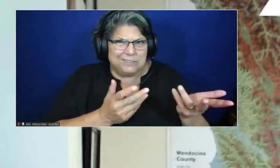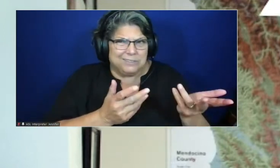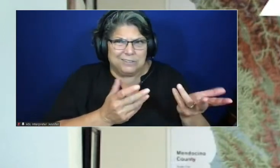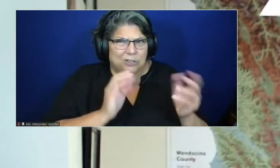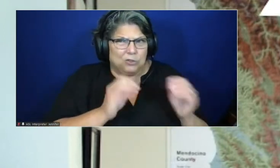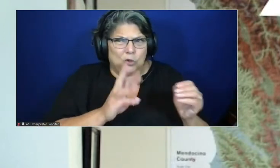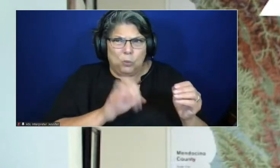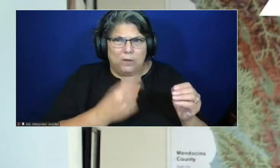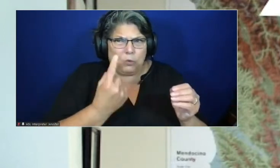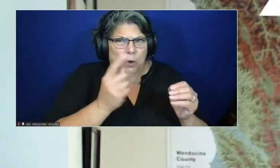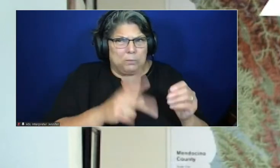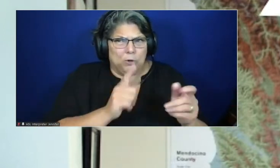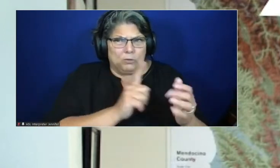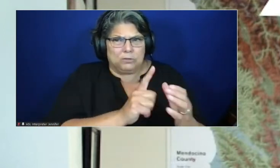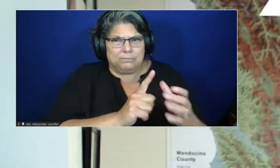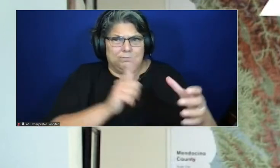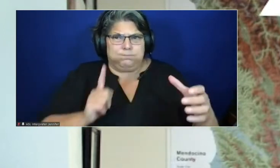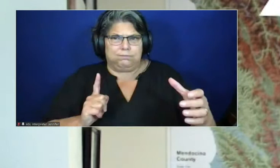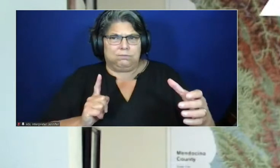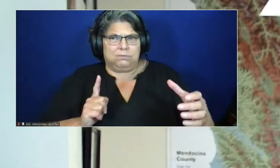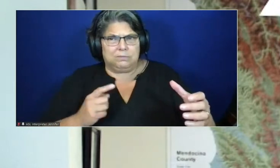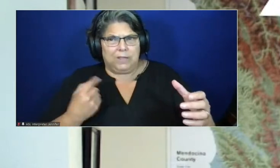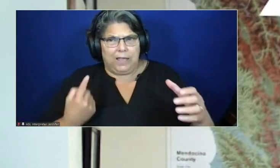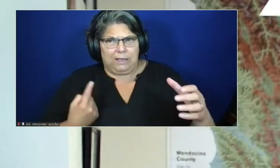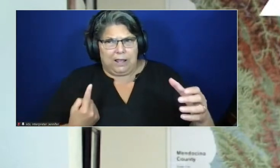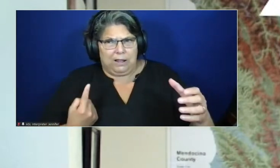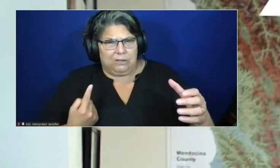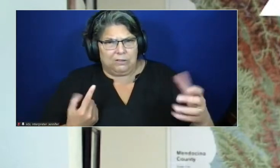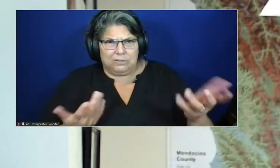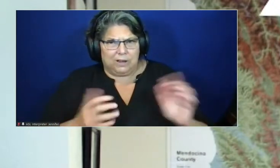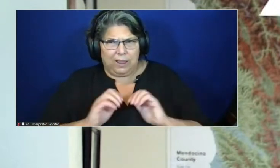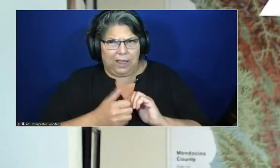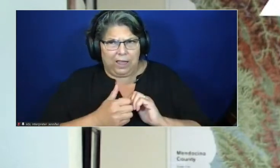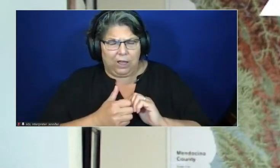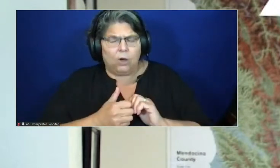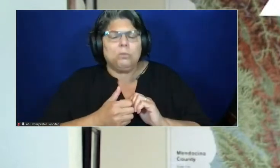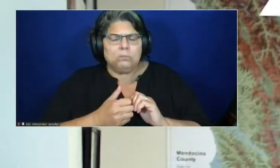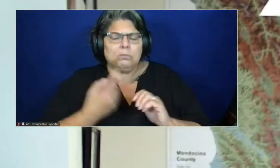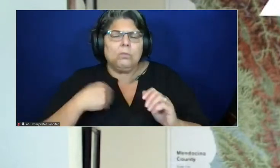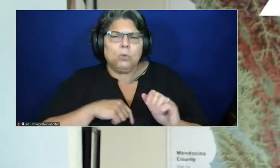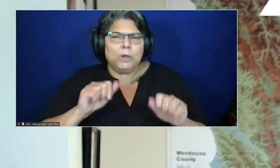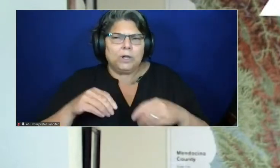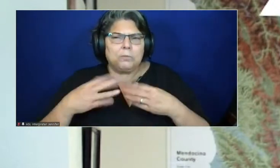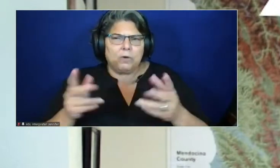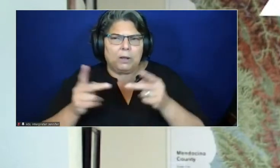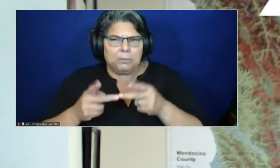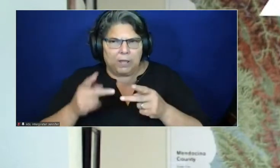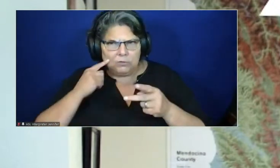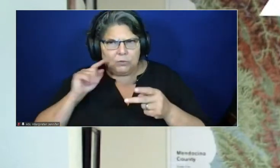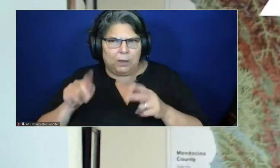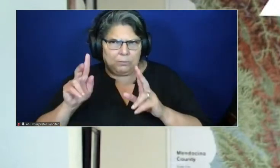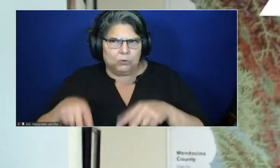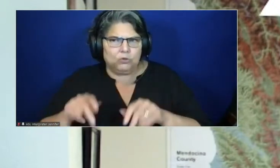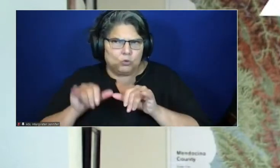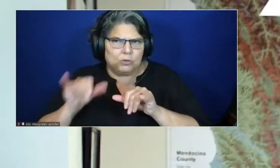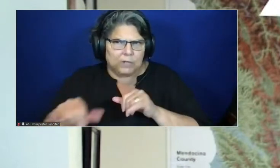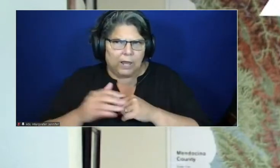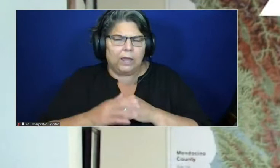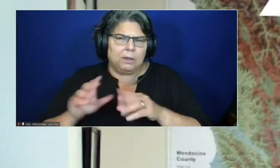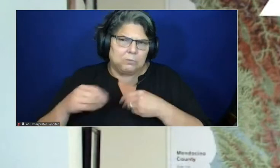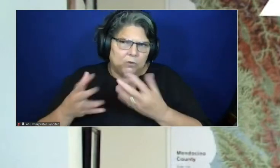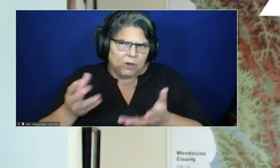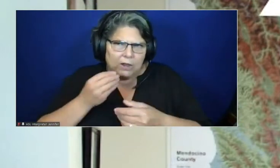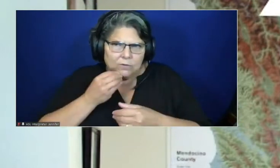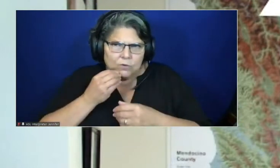to quarantine someone in their household or isolate someone in their household. We can provide housing for them and food for them, or it may